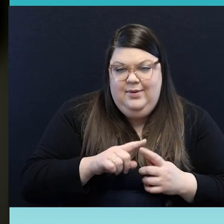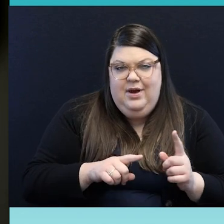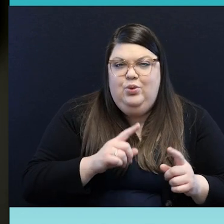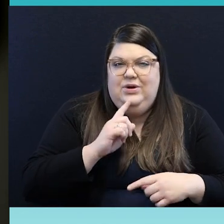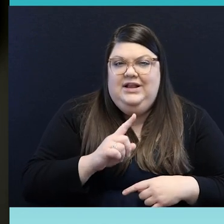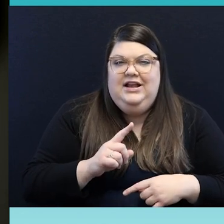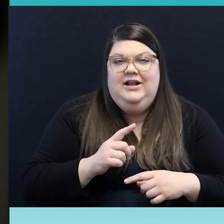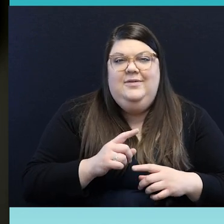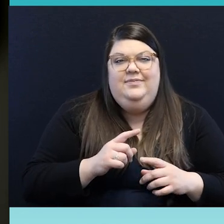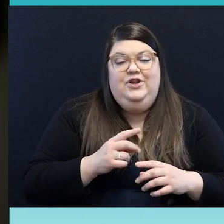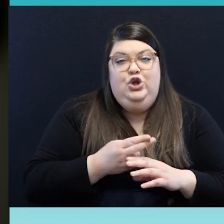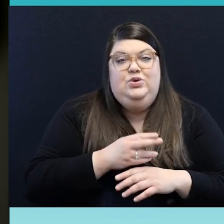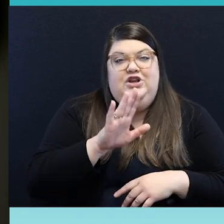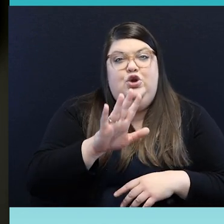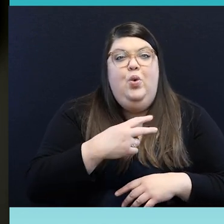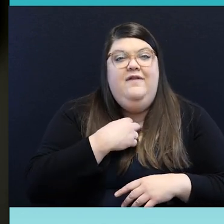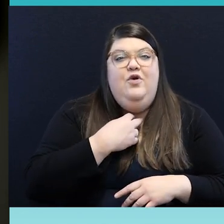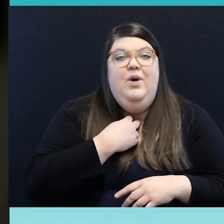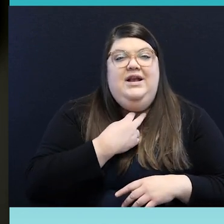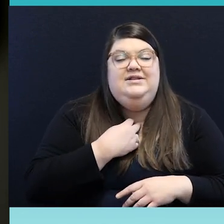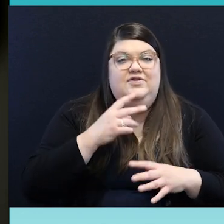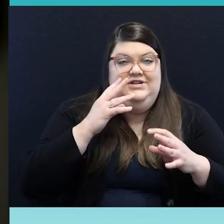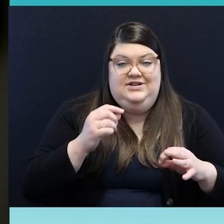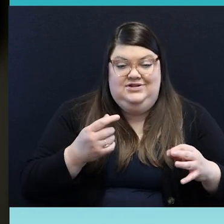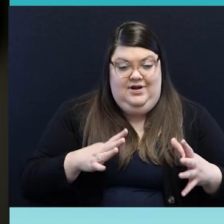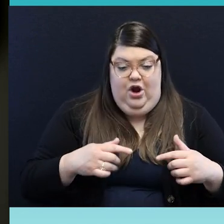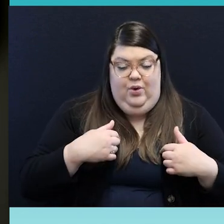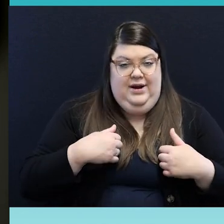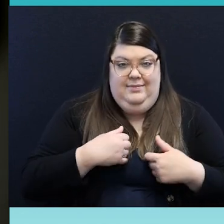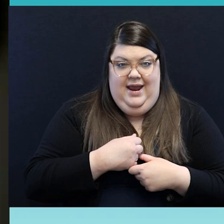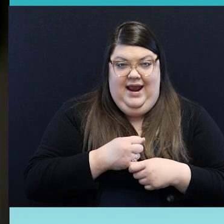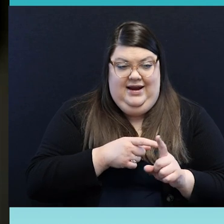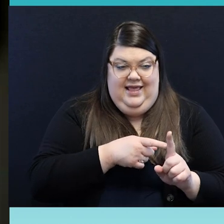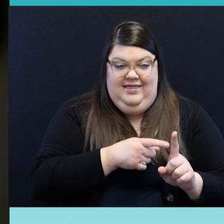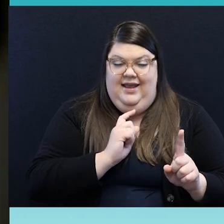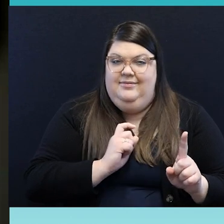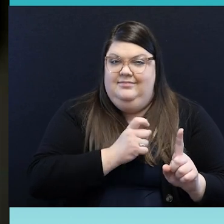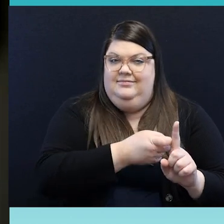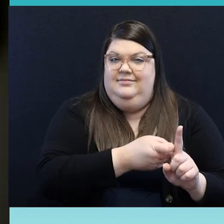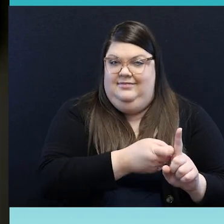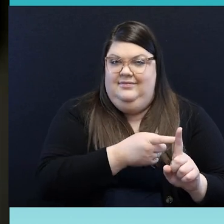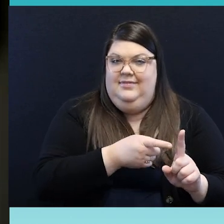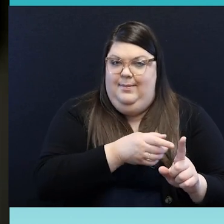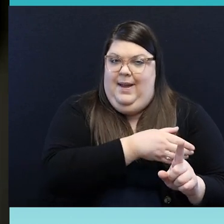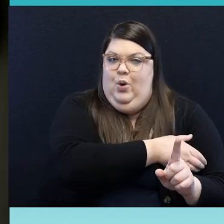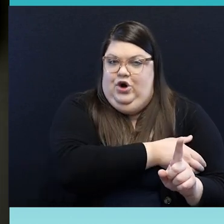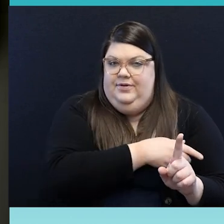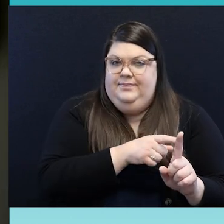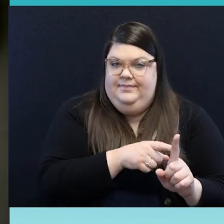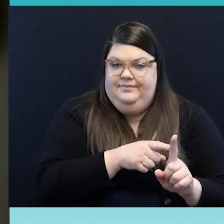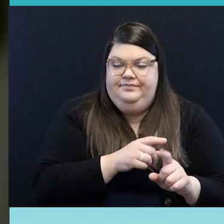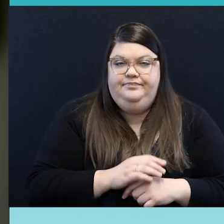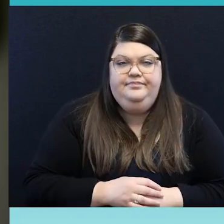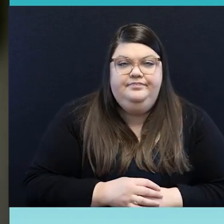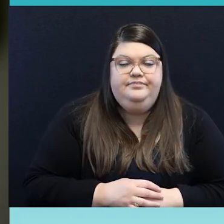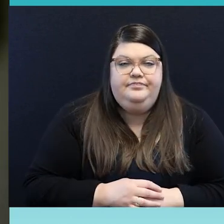your voice for decisions that you have made and had conversations with them about. In